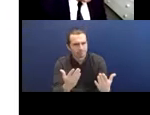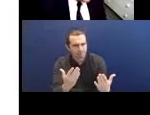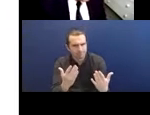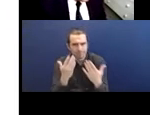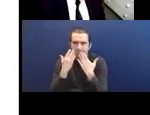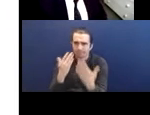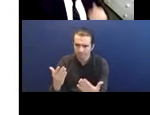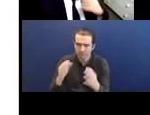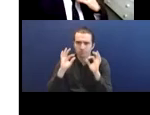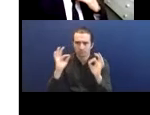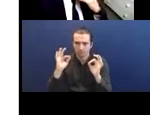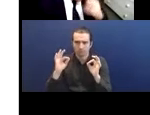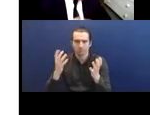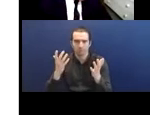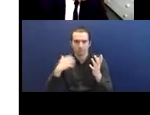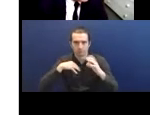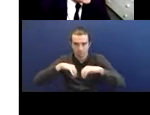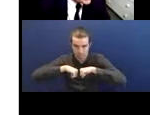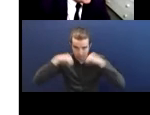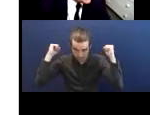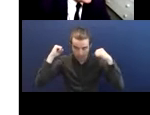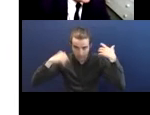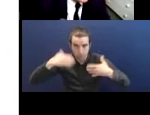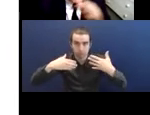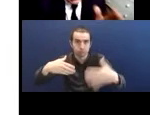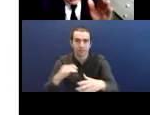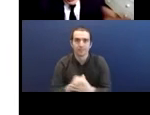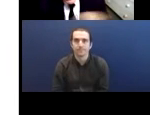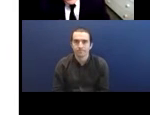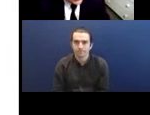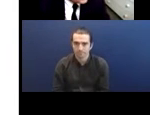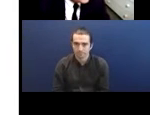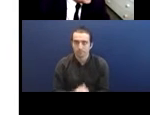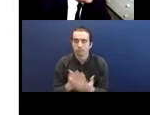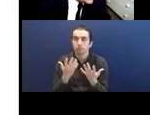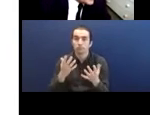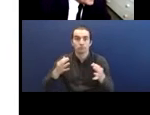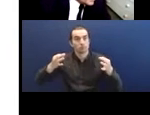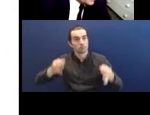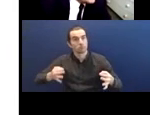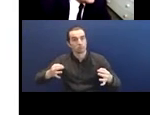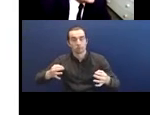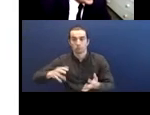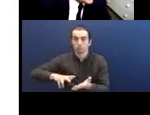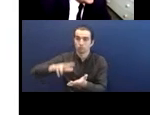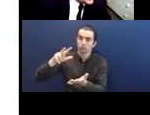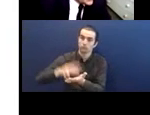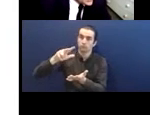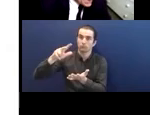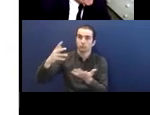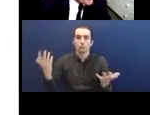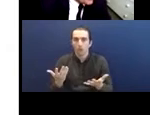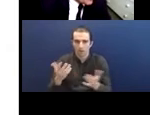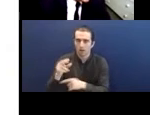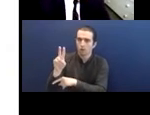a number of years of getting poor reports from state parties, which are outlined in the course book, they decided they needed